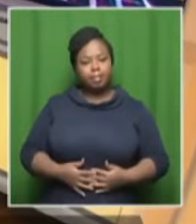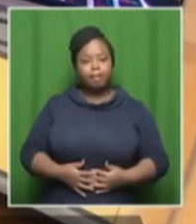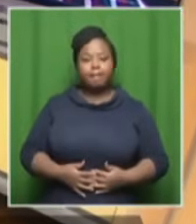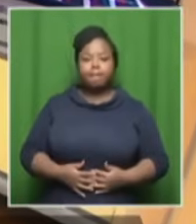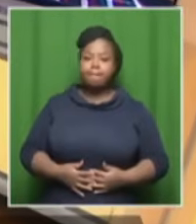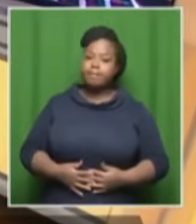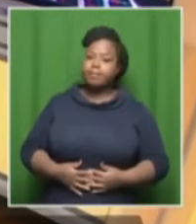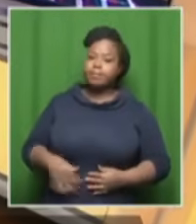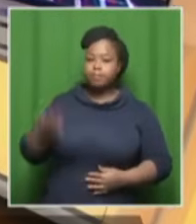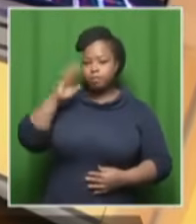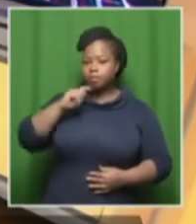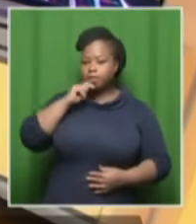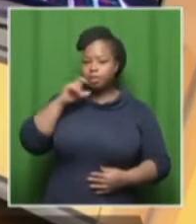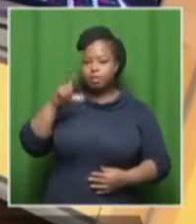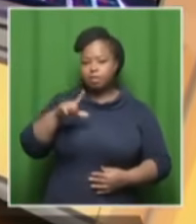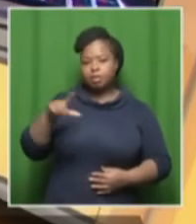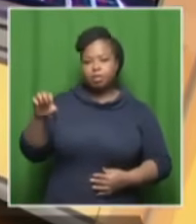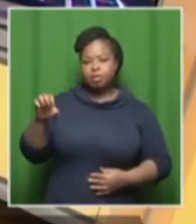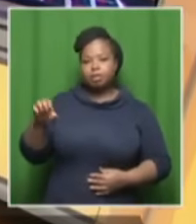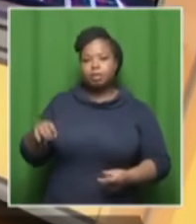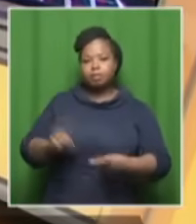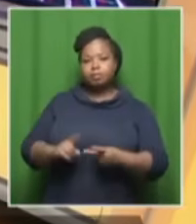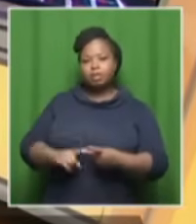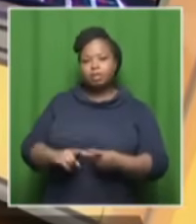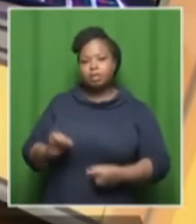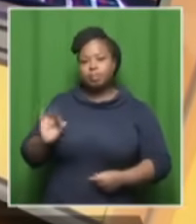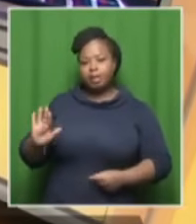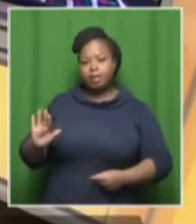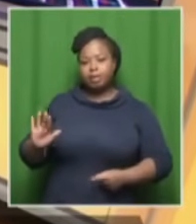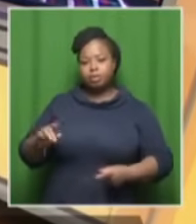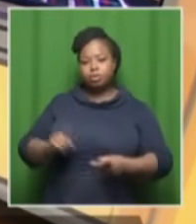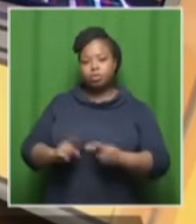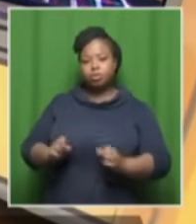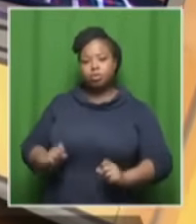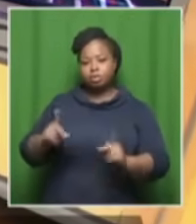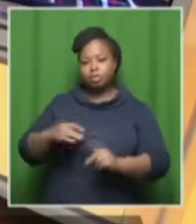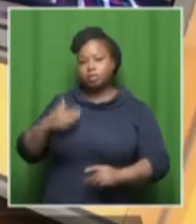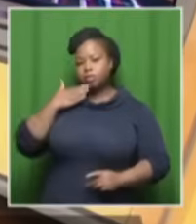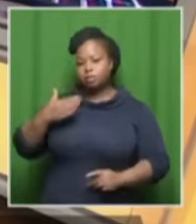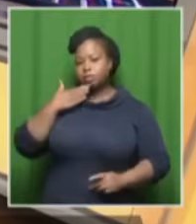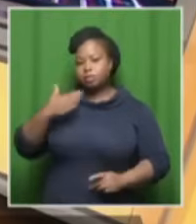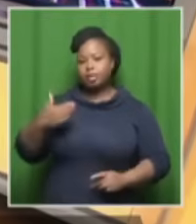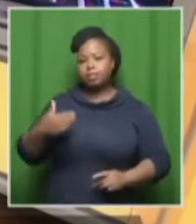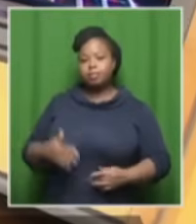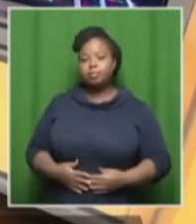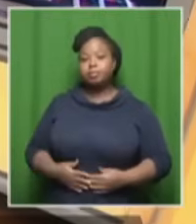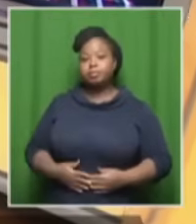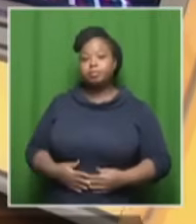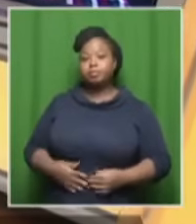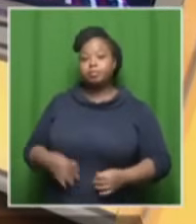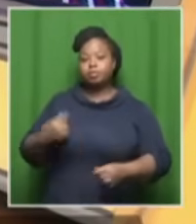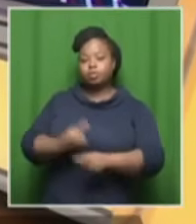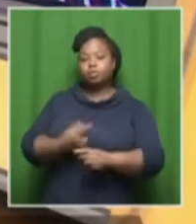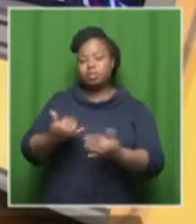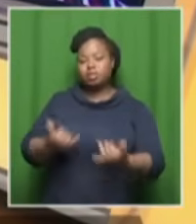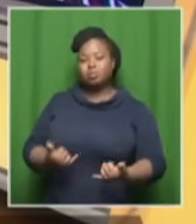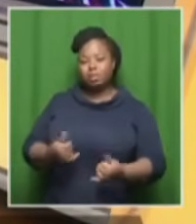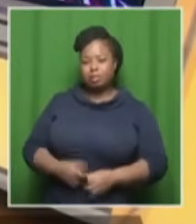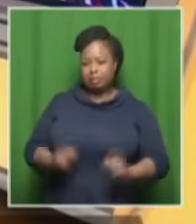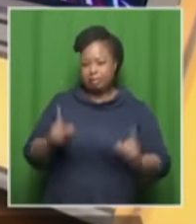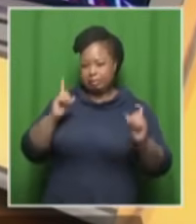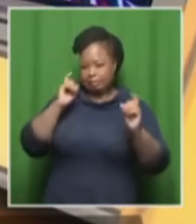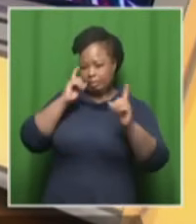Good morning, Leanne, and thank you very much for the opportunity. I think for me, being young in South Africa is a